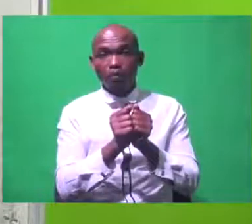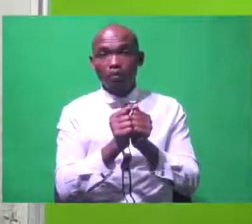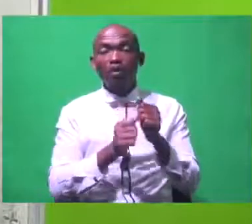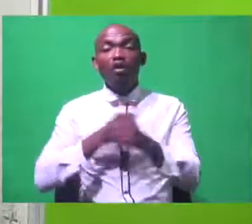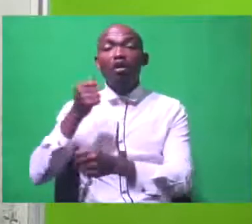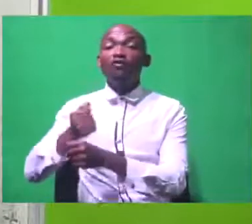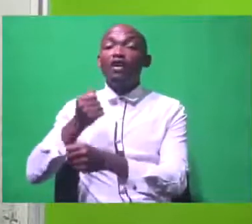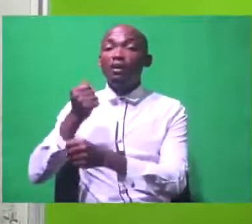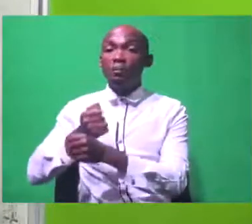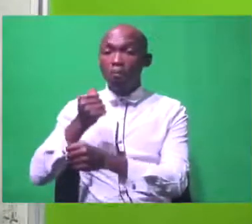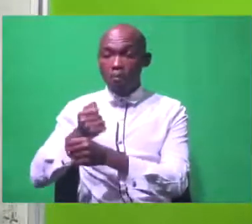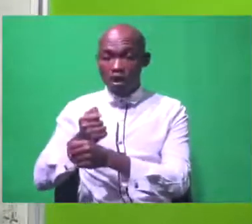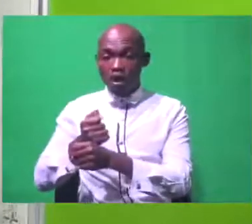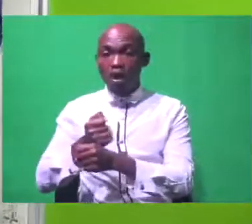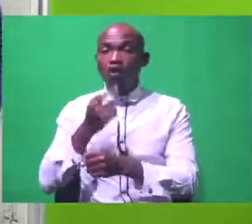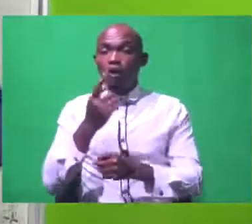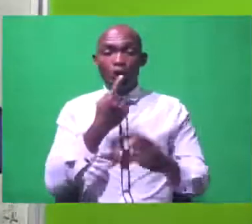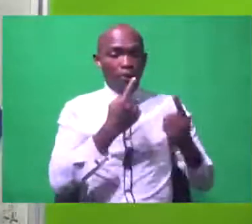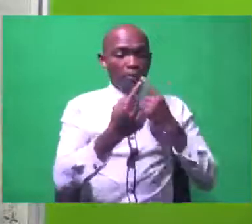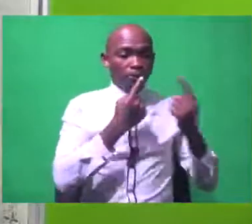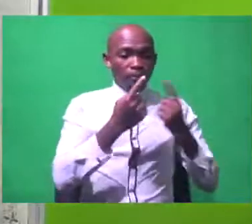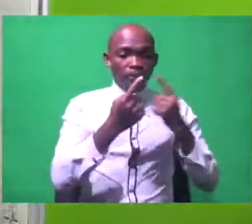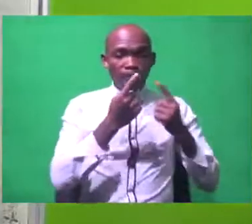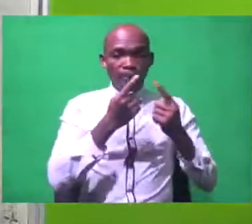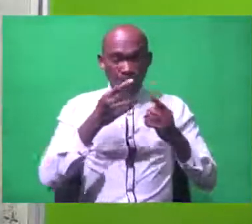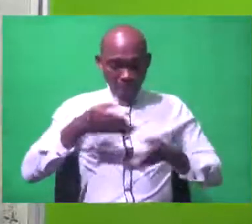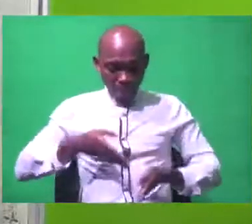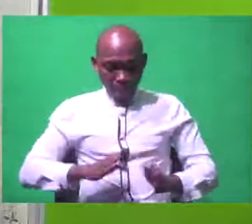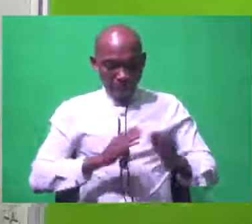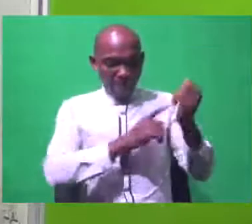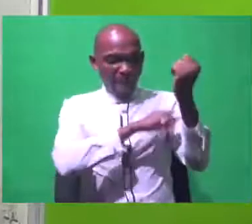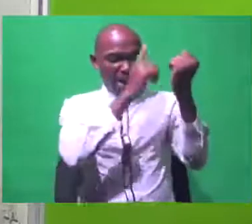of labor. So when we are talking about productive forces,